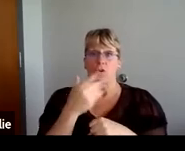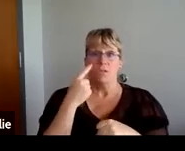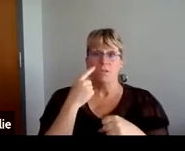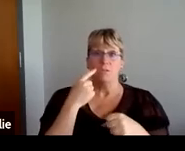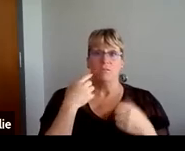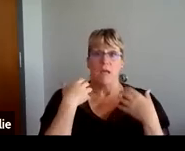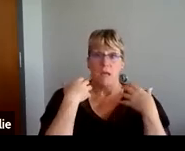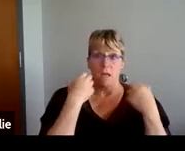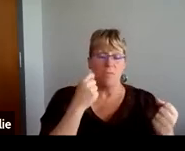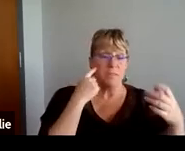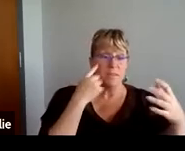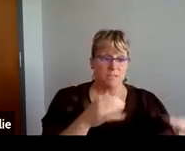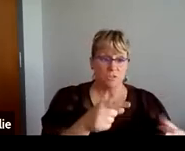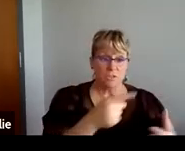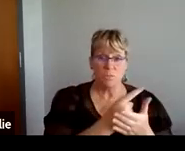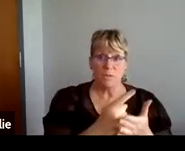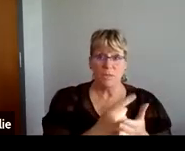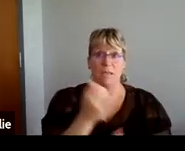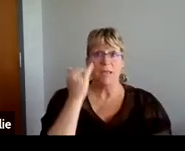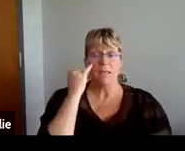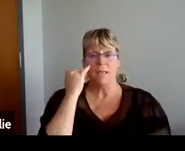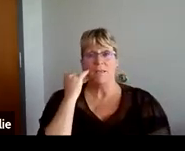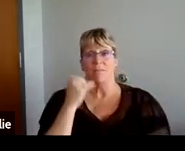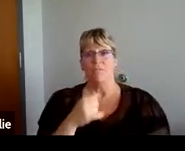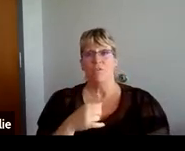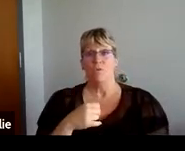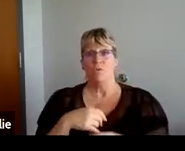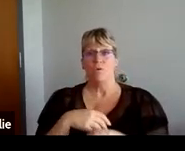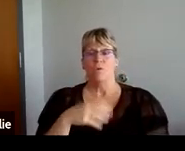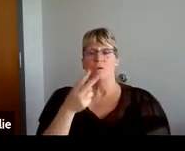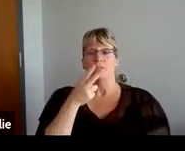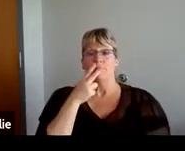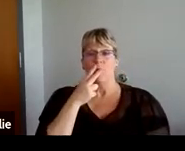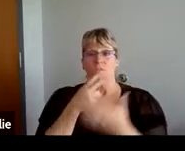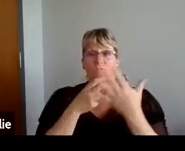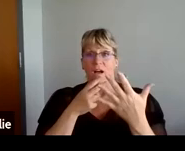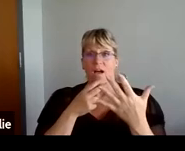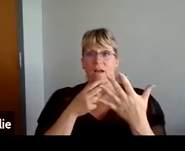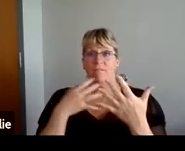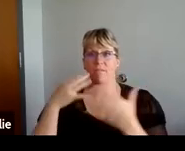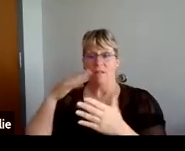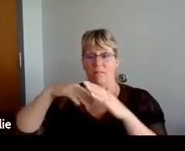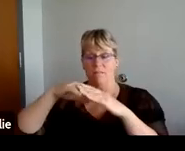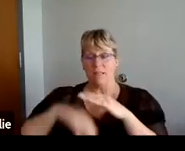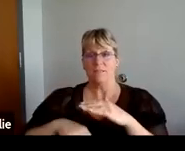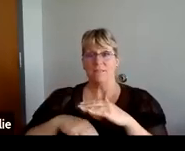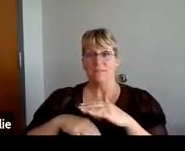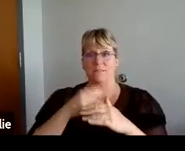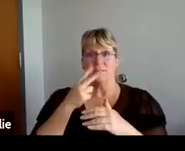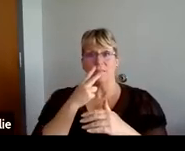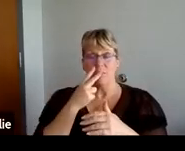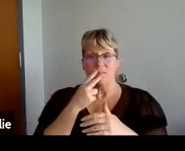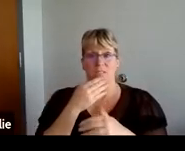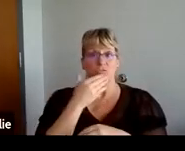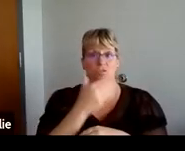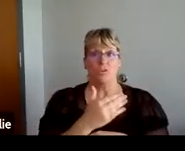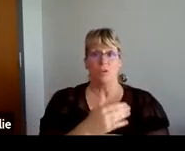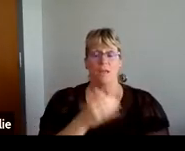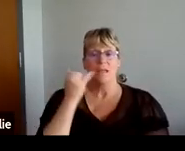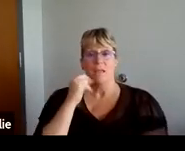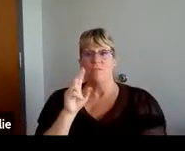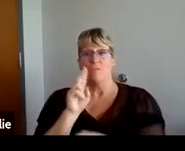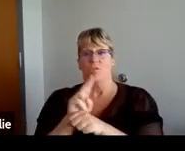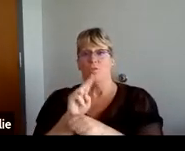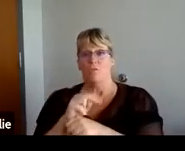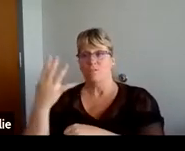week? If you've smoked 5 less cigarettes, that was a healthy decision for you. If you've used 4 bags of